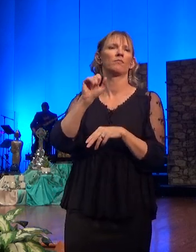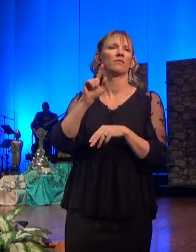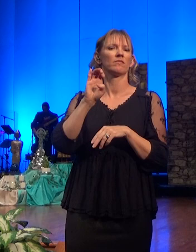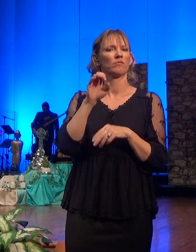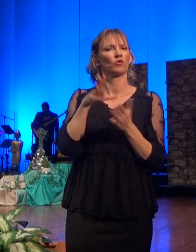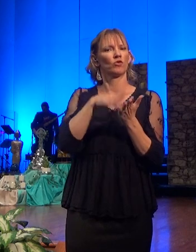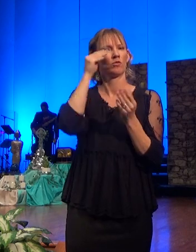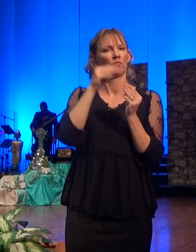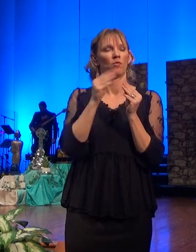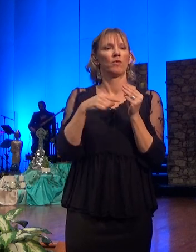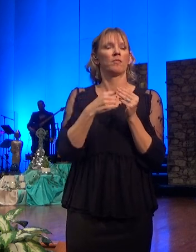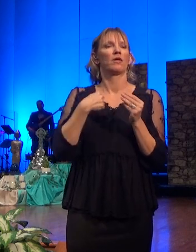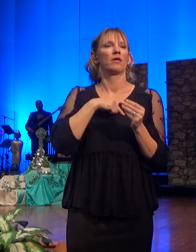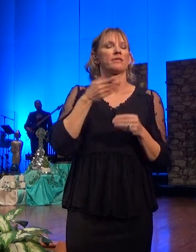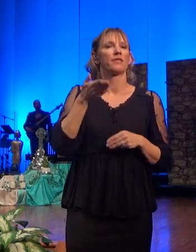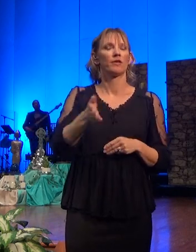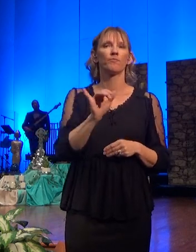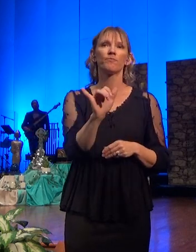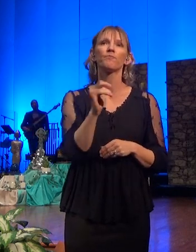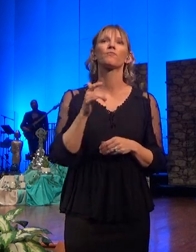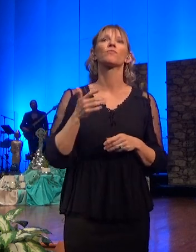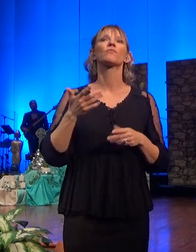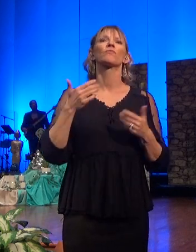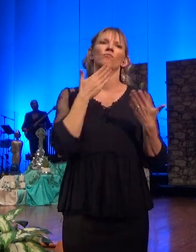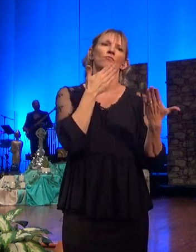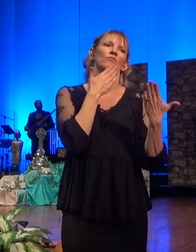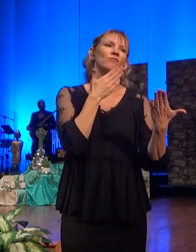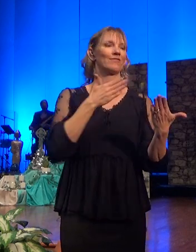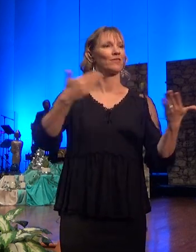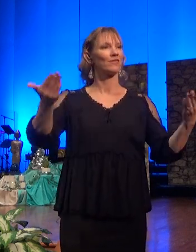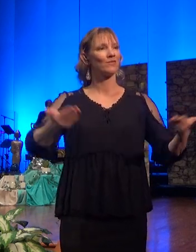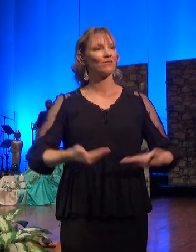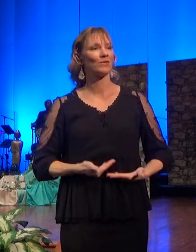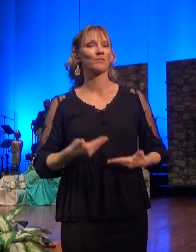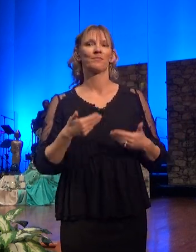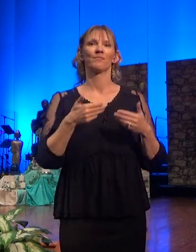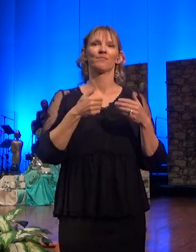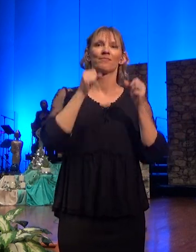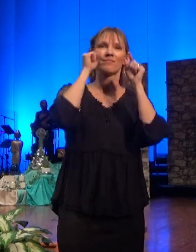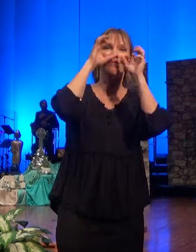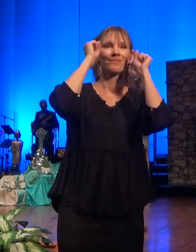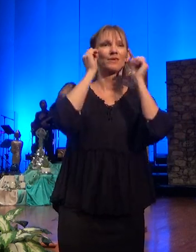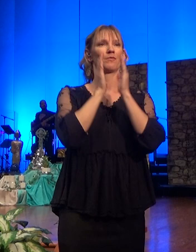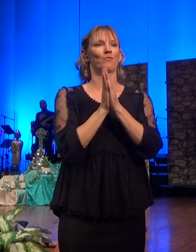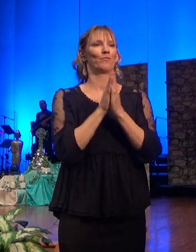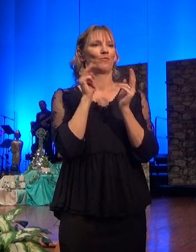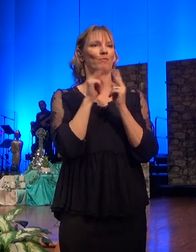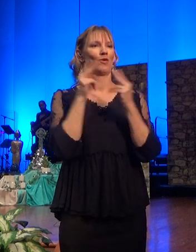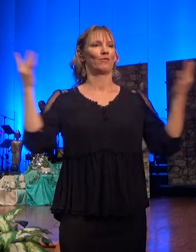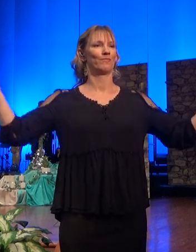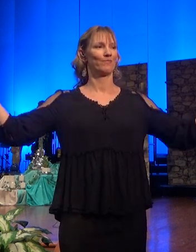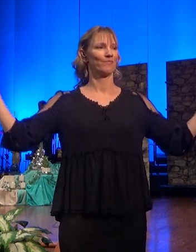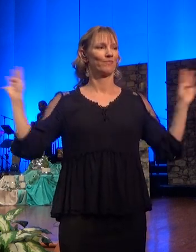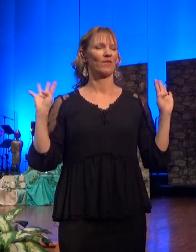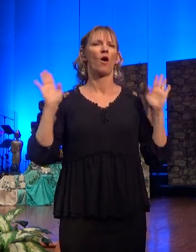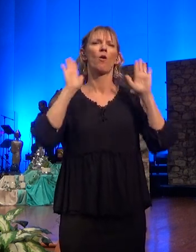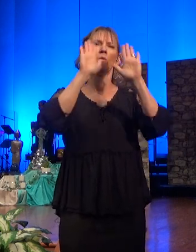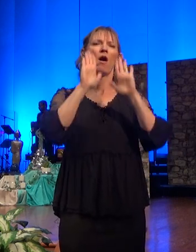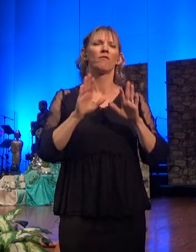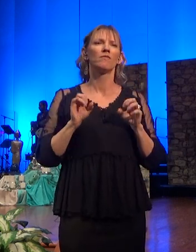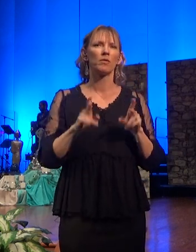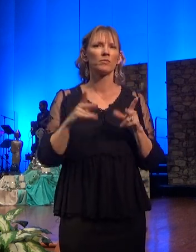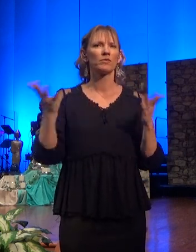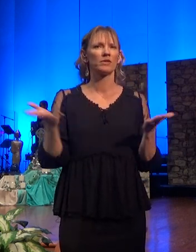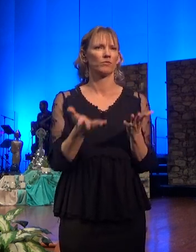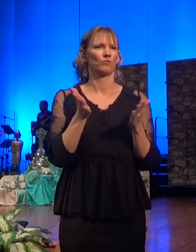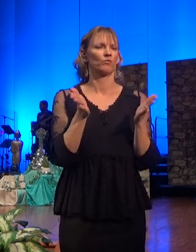us there. Also, so grateful to be welcoming these incredible prayer practitioners. What a wonderful opportunity for those in the room today to